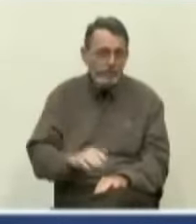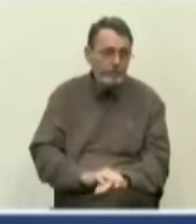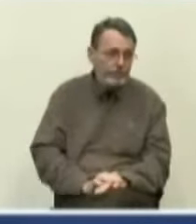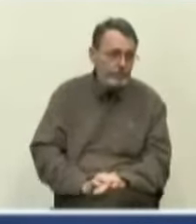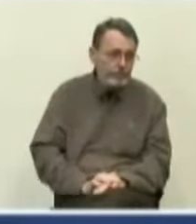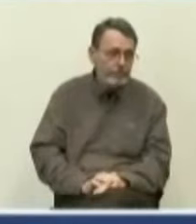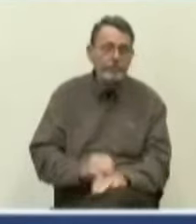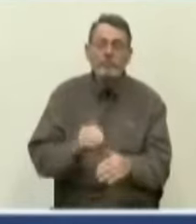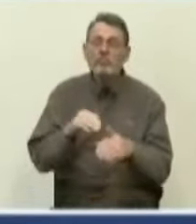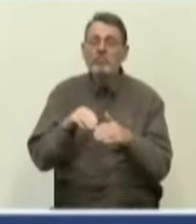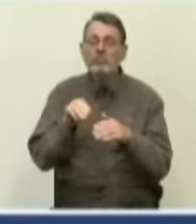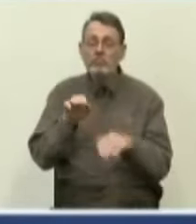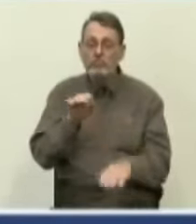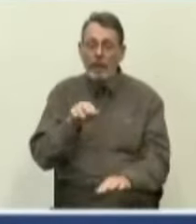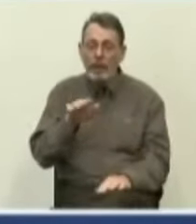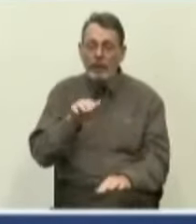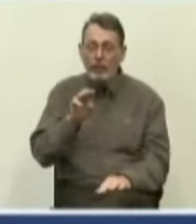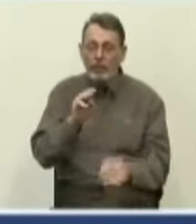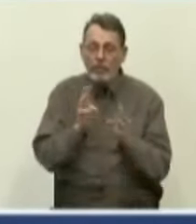1-669-900-6833. Enter meeting code